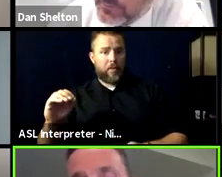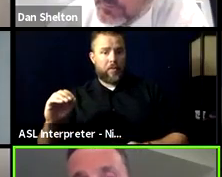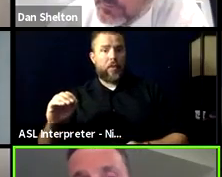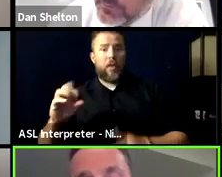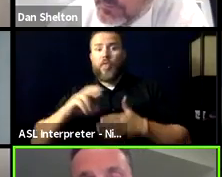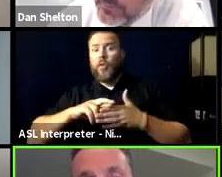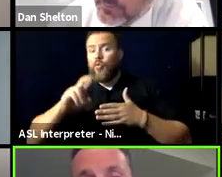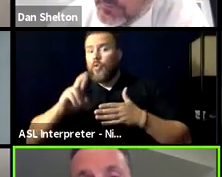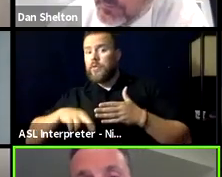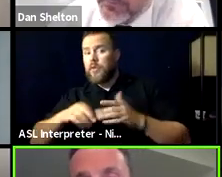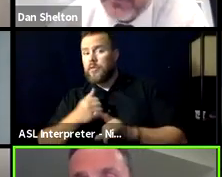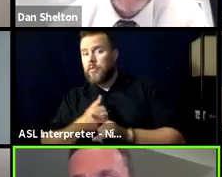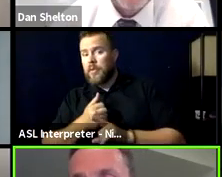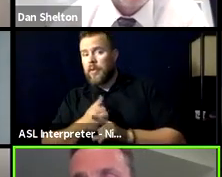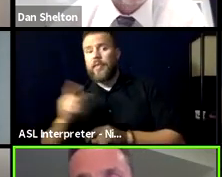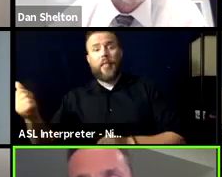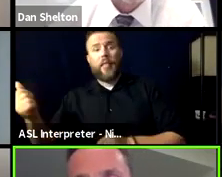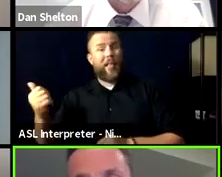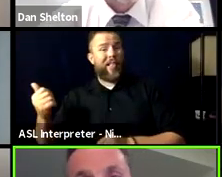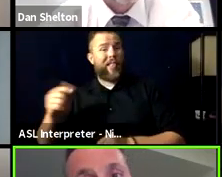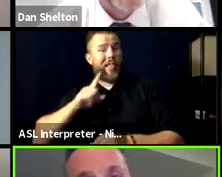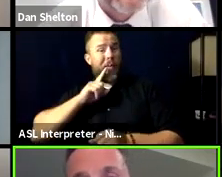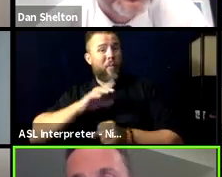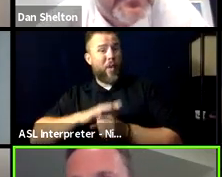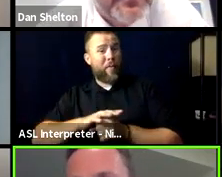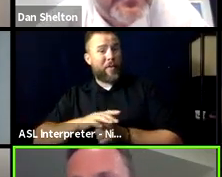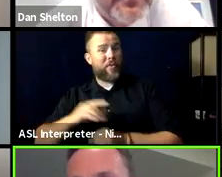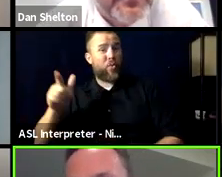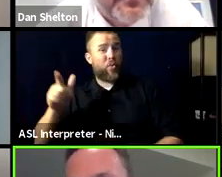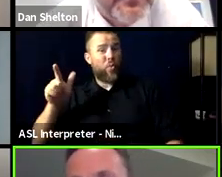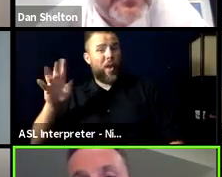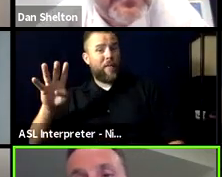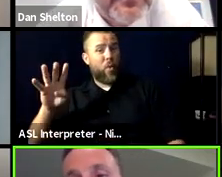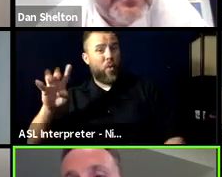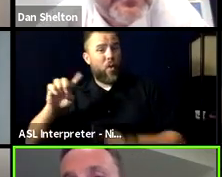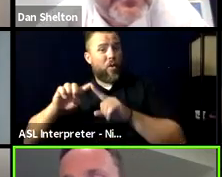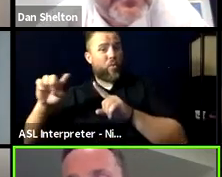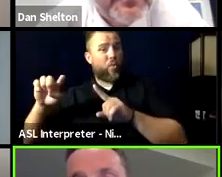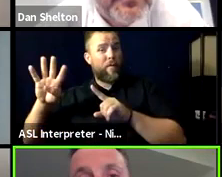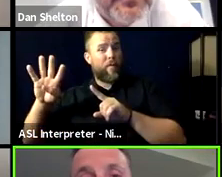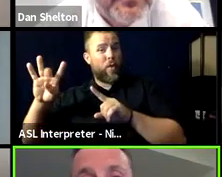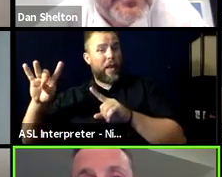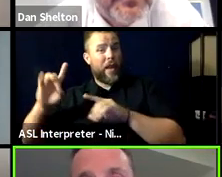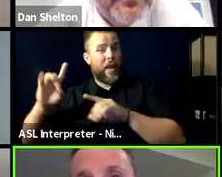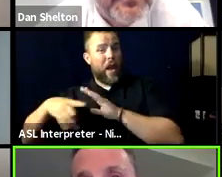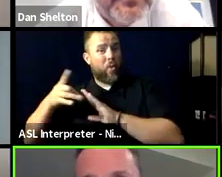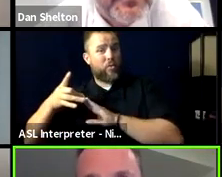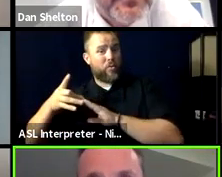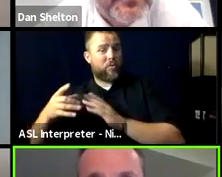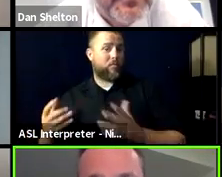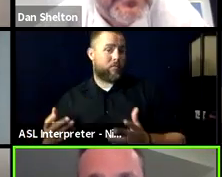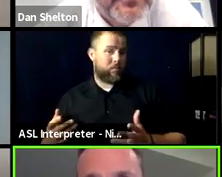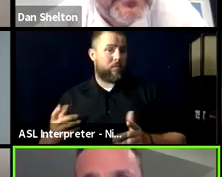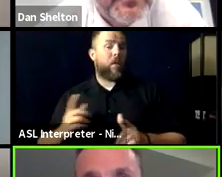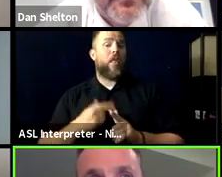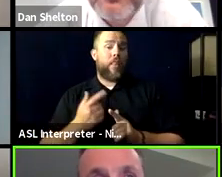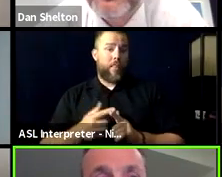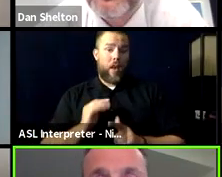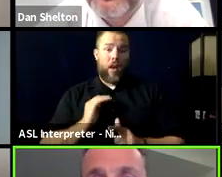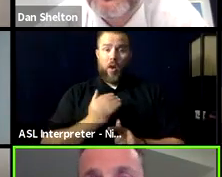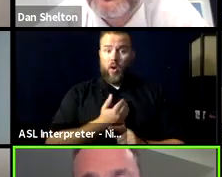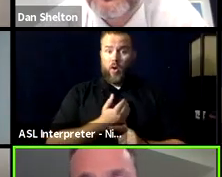results, they promise results in 24 to 48 hours. And then it would be up to us as a district to